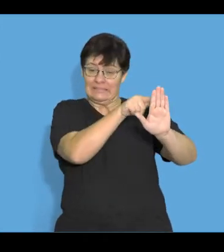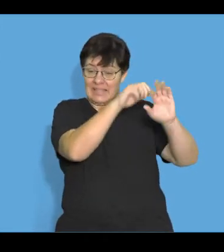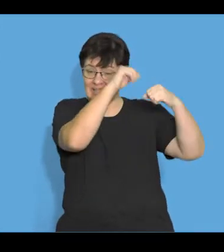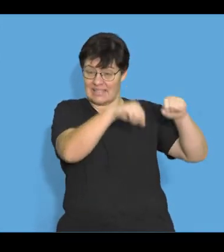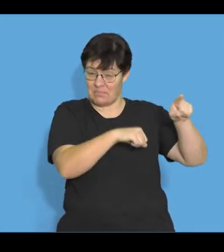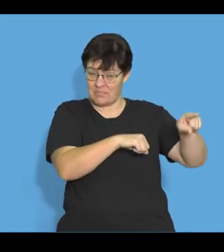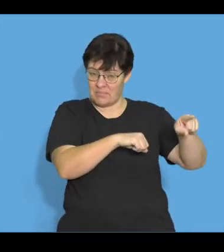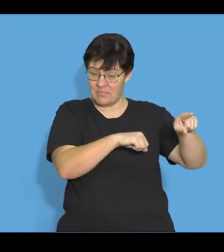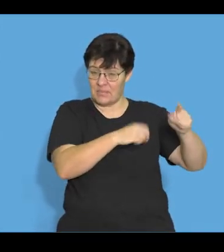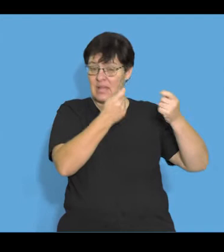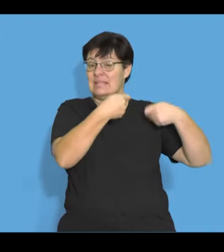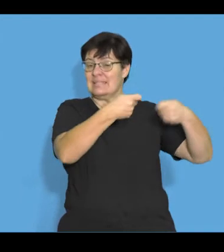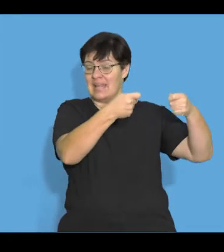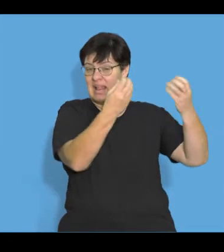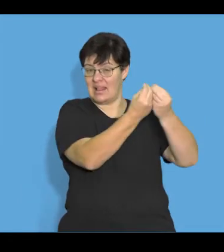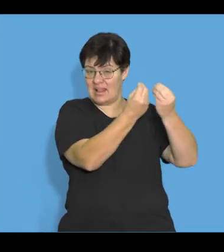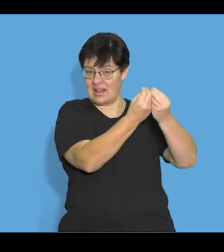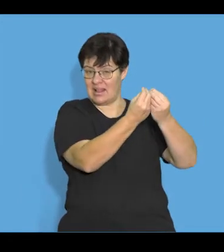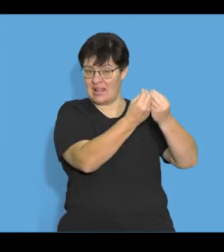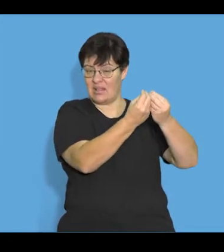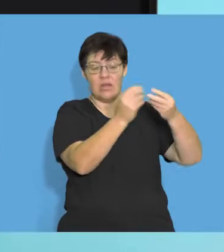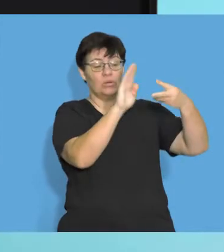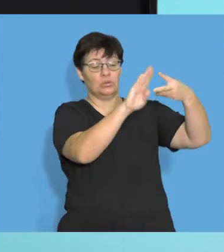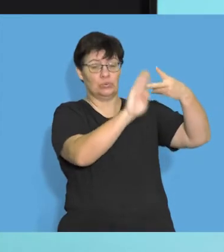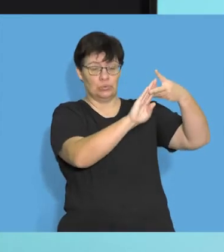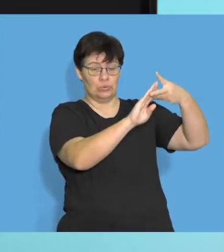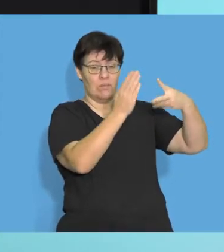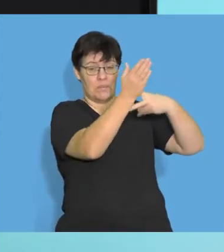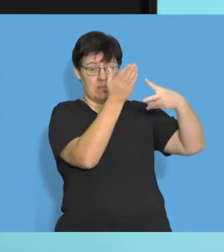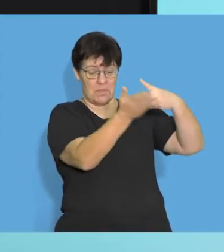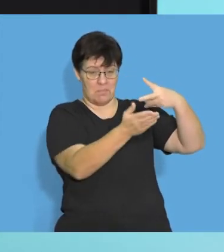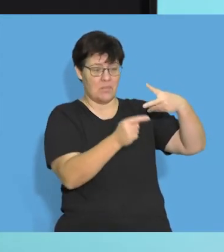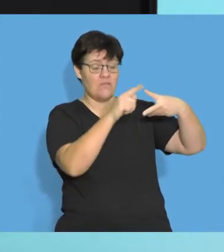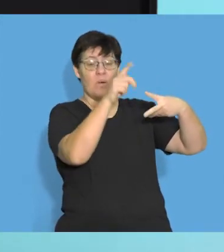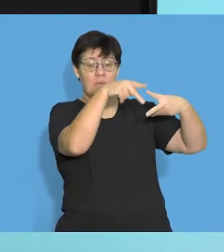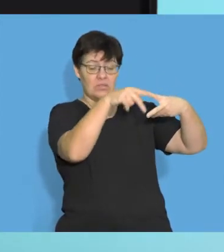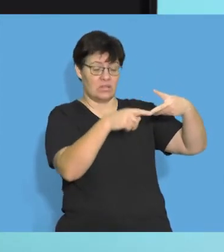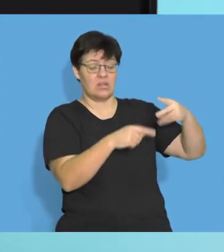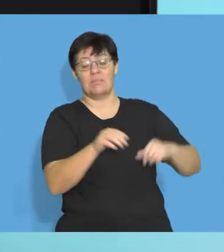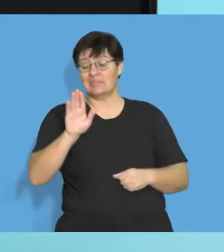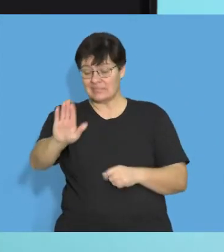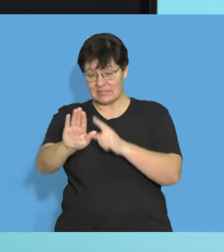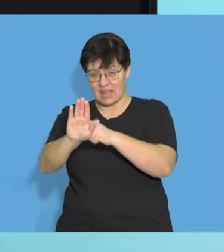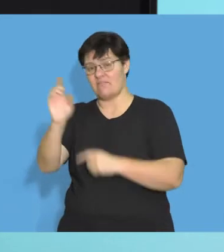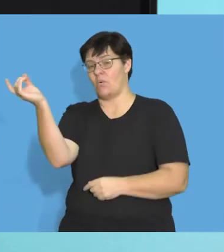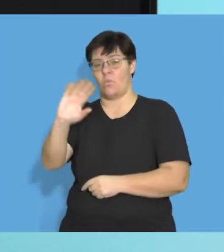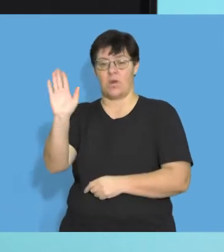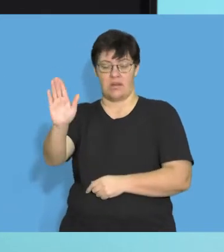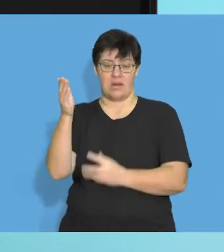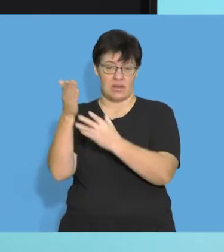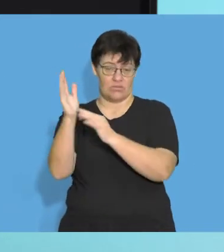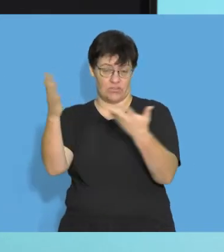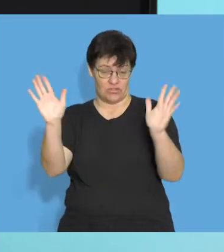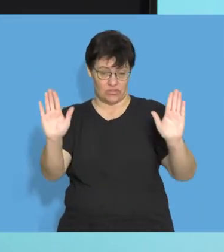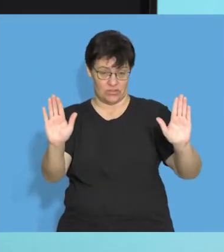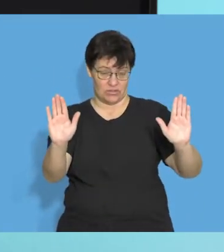we sell goods, there's two entries for perpetual, whereas periodic has one entry only